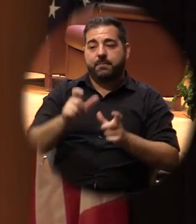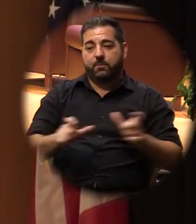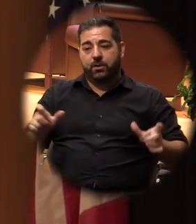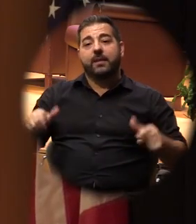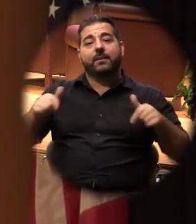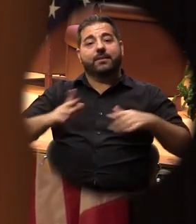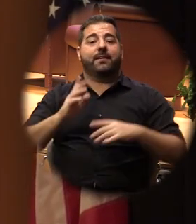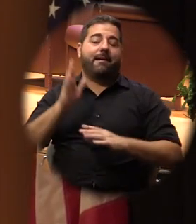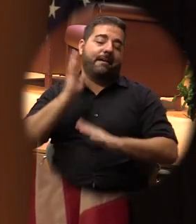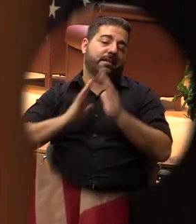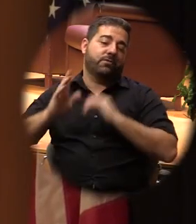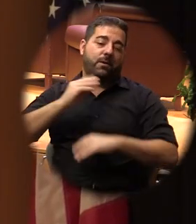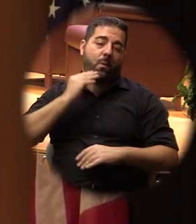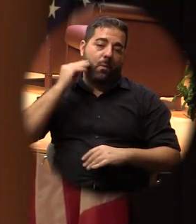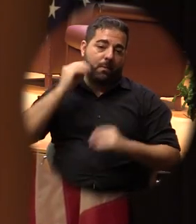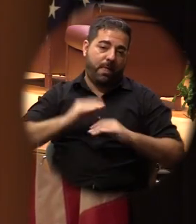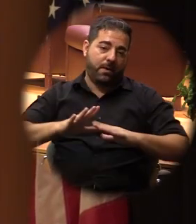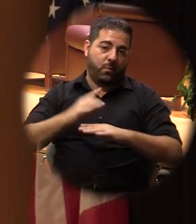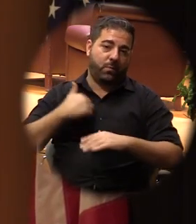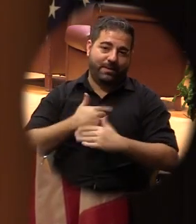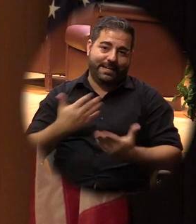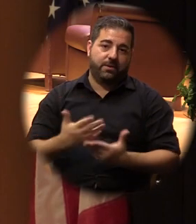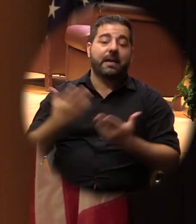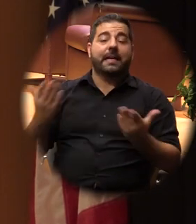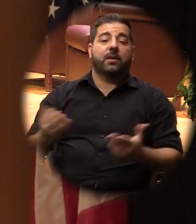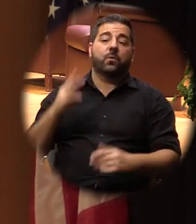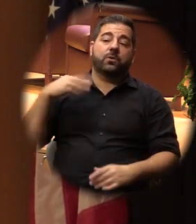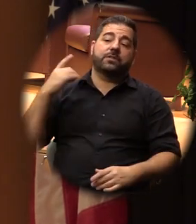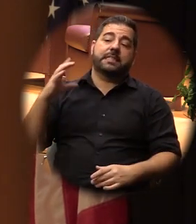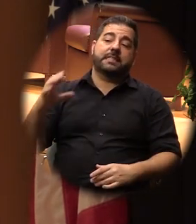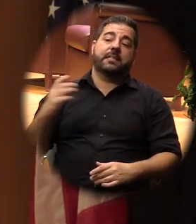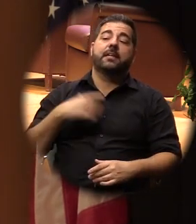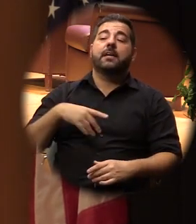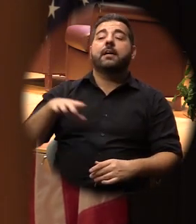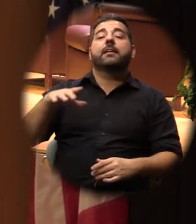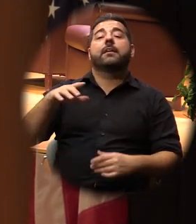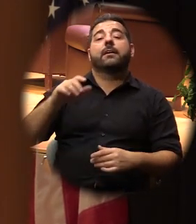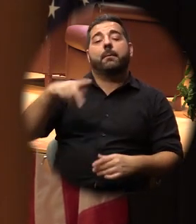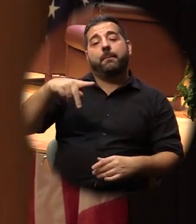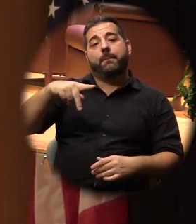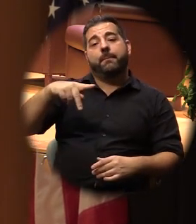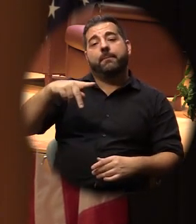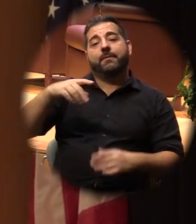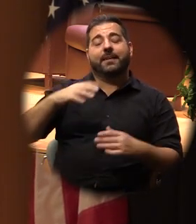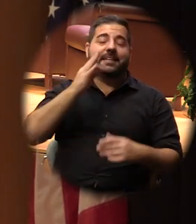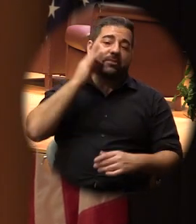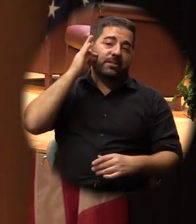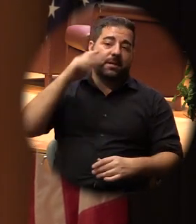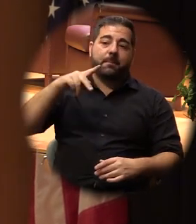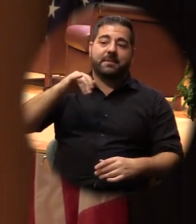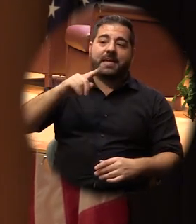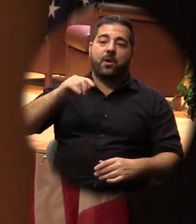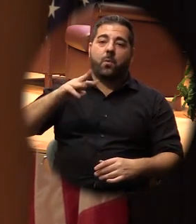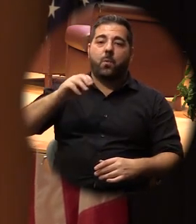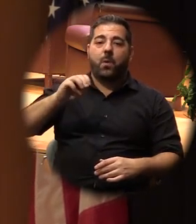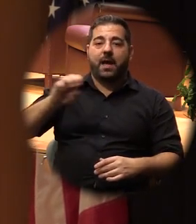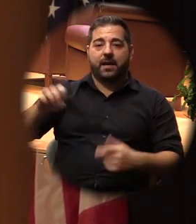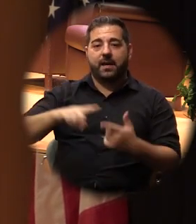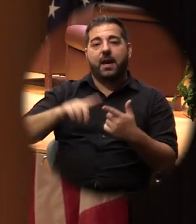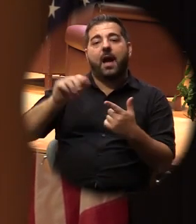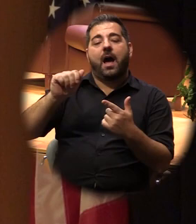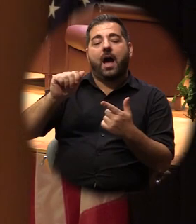ancestral homelands we stand. Here in Washington, D.C., we are on the ancestral homeland of the Indigenous Piscataway and